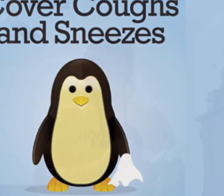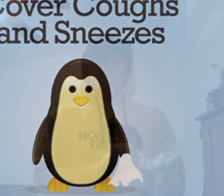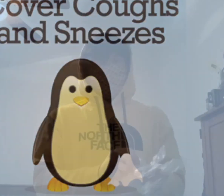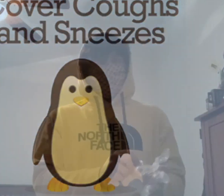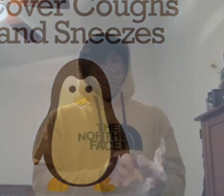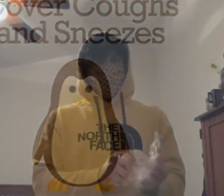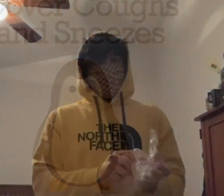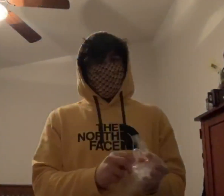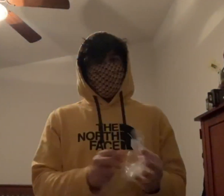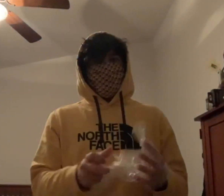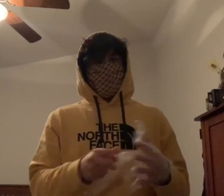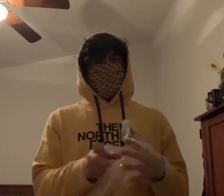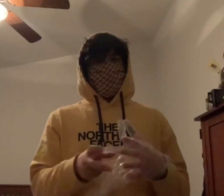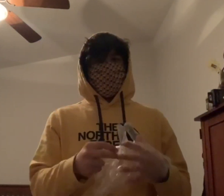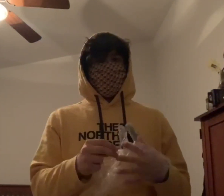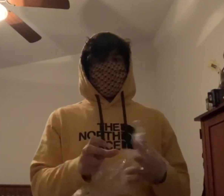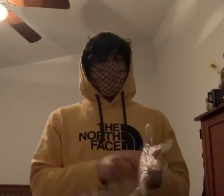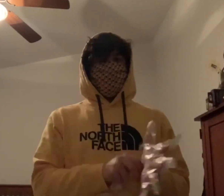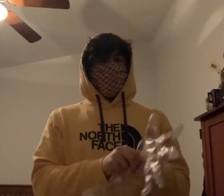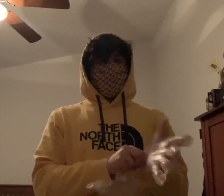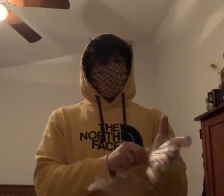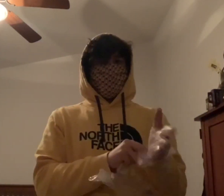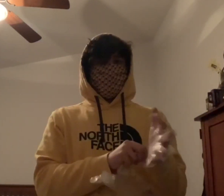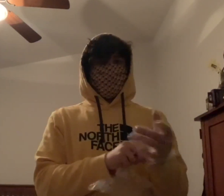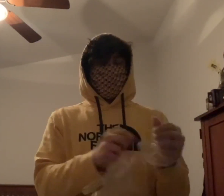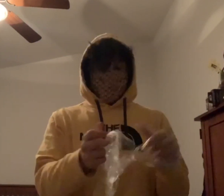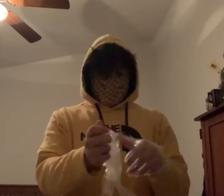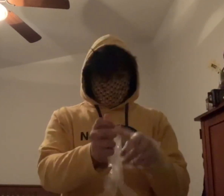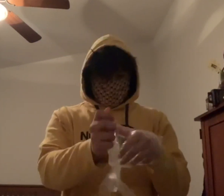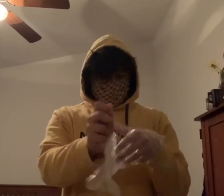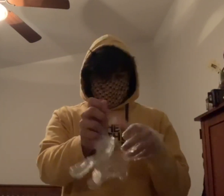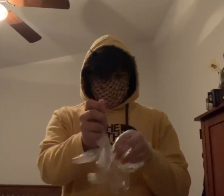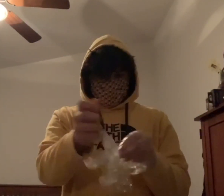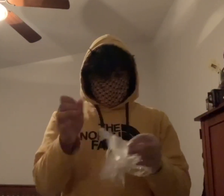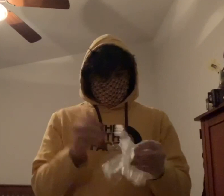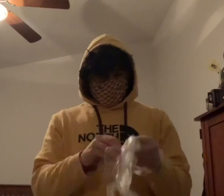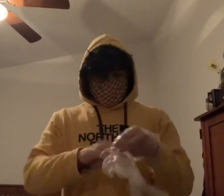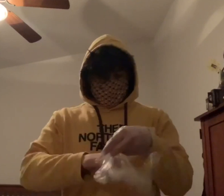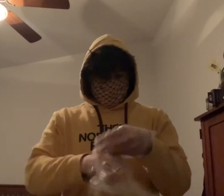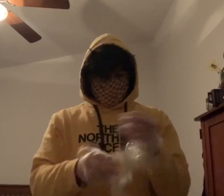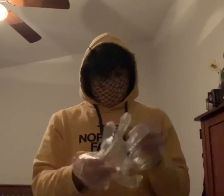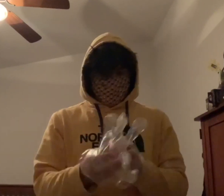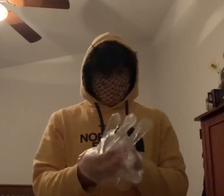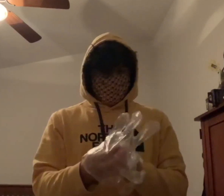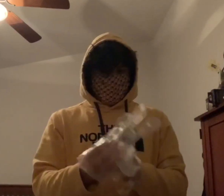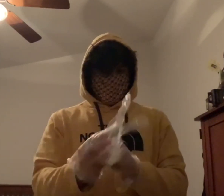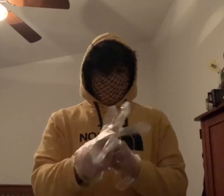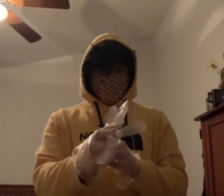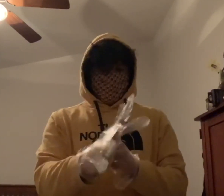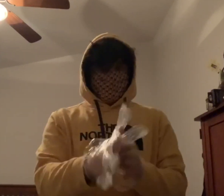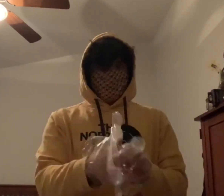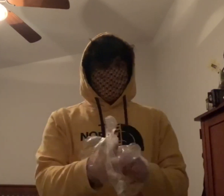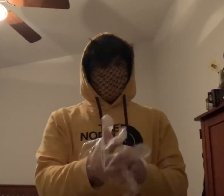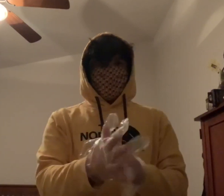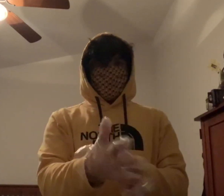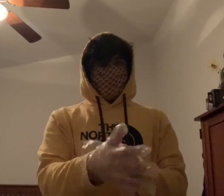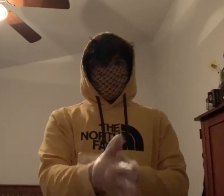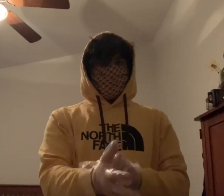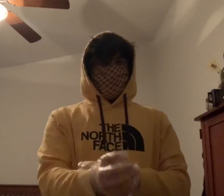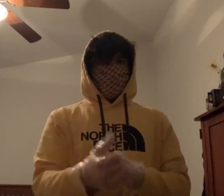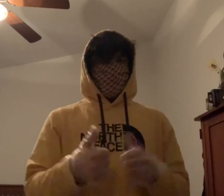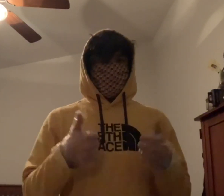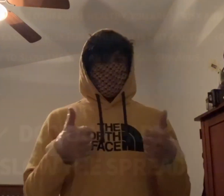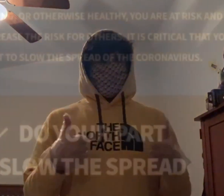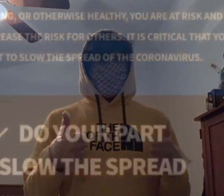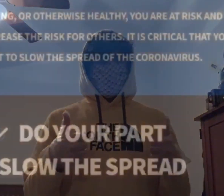simple things such as covering your coughs and sneezes, as well as wearing gloves and a mask, can help ensure the safety of yourself